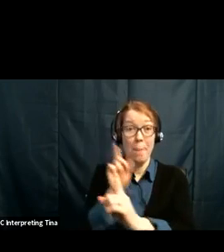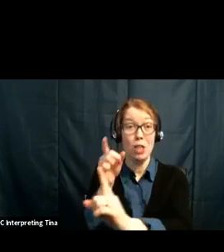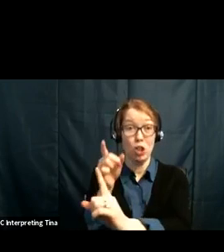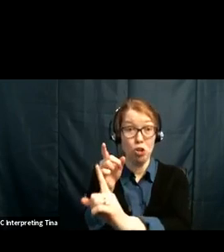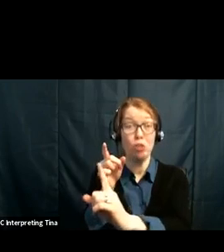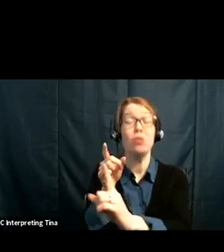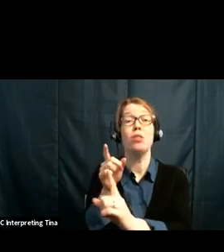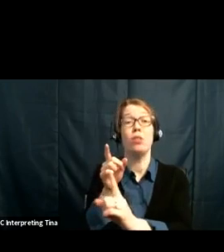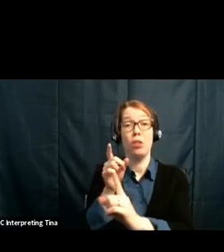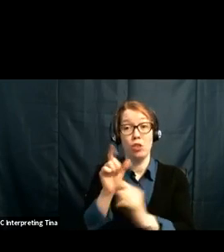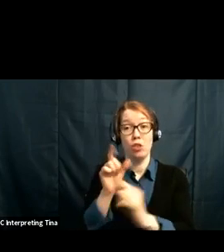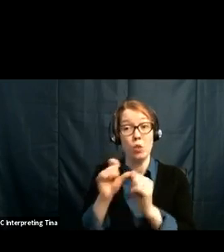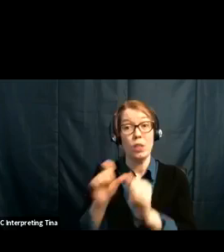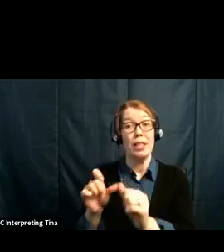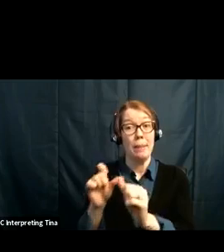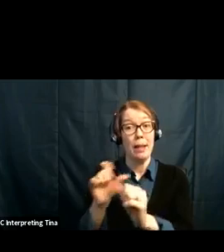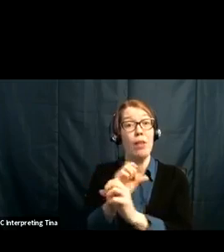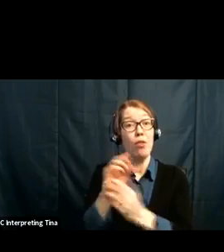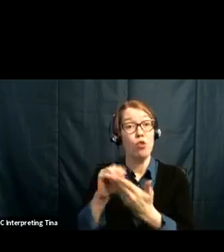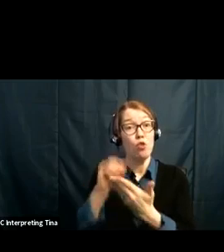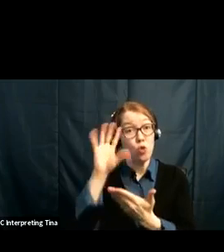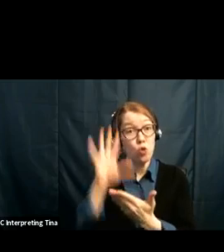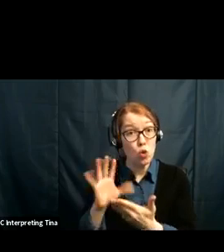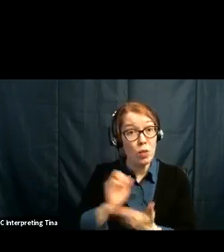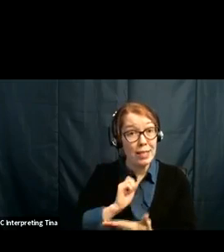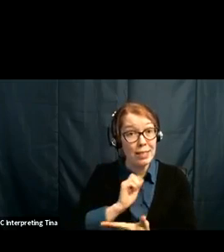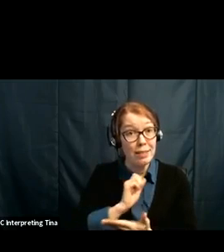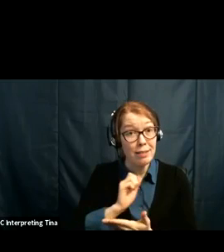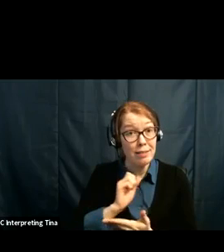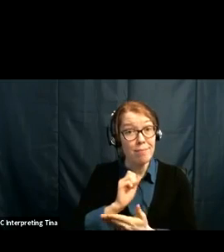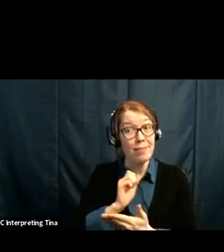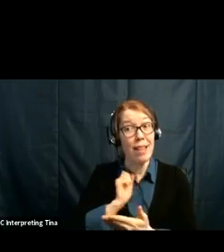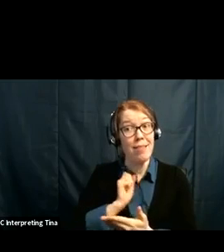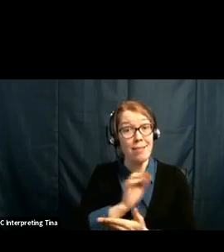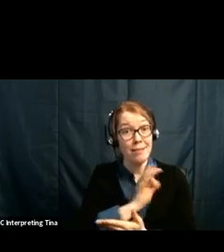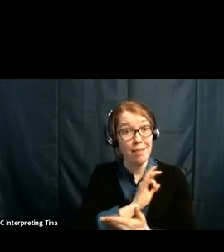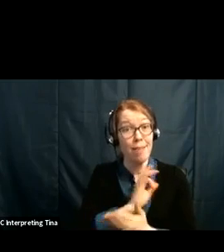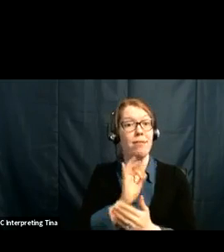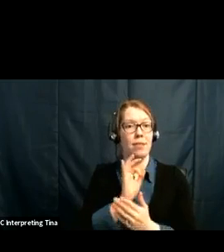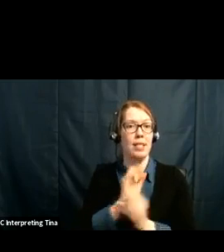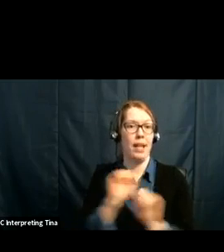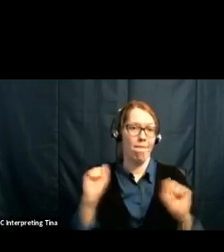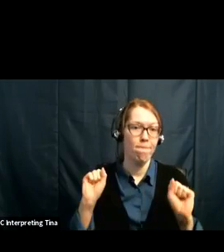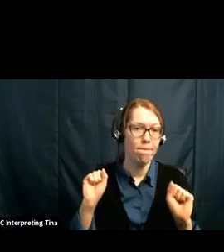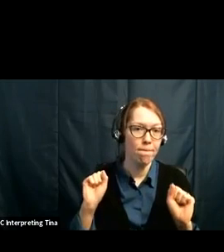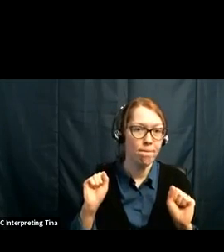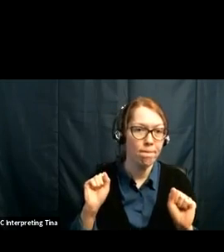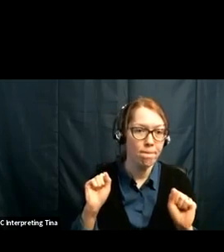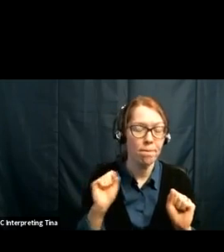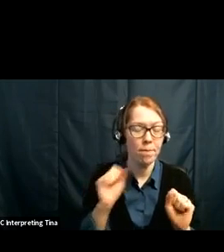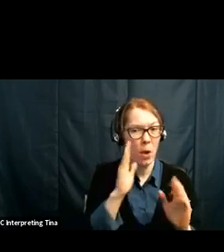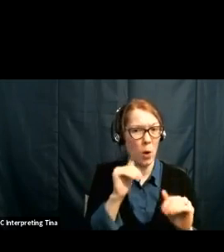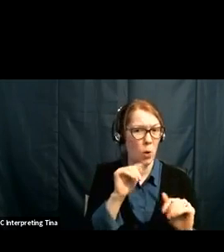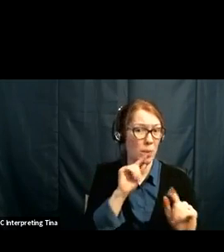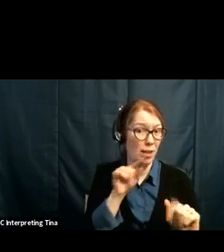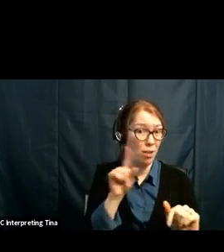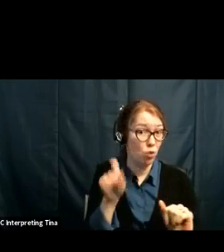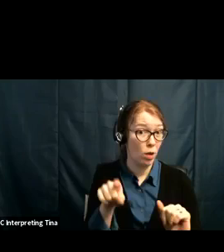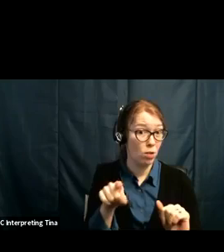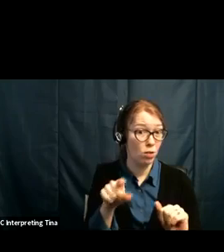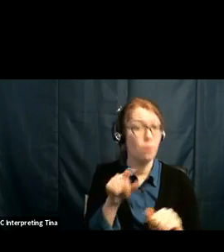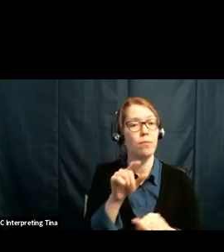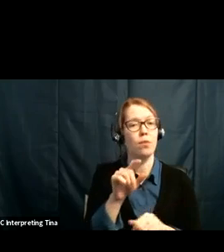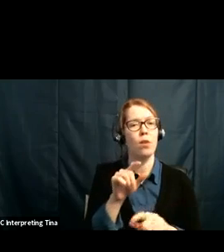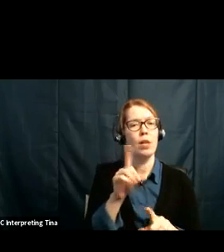keeping the students safe and the faculty safe. I hope that answers your question. Yeah, as